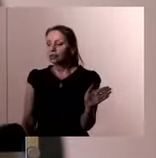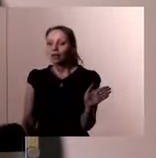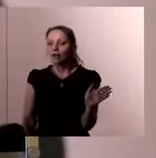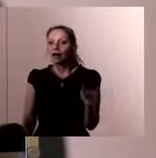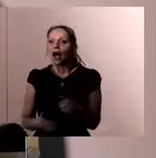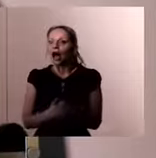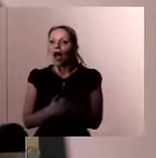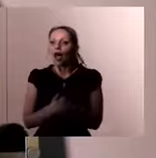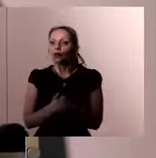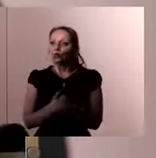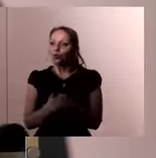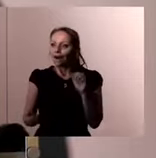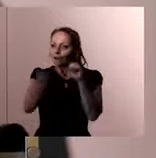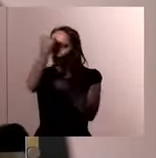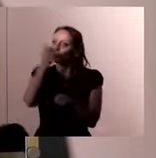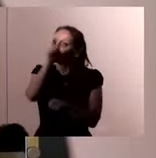born long after you.